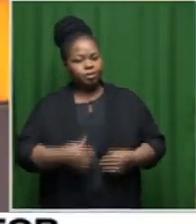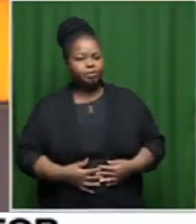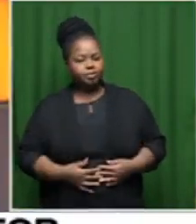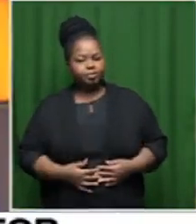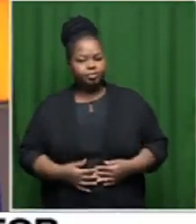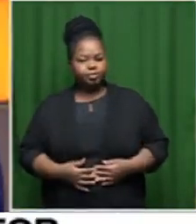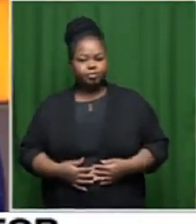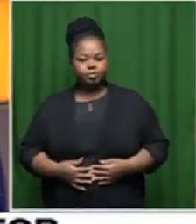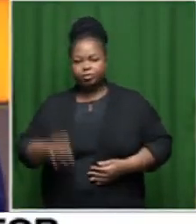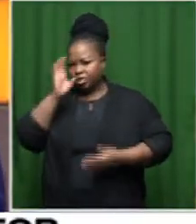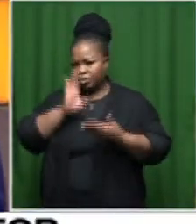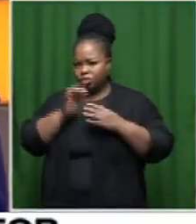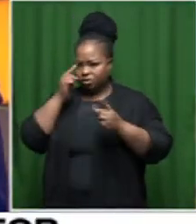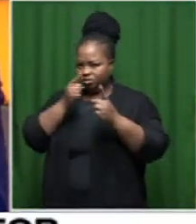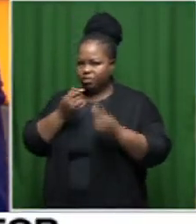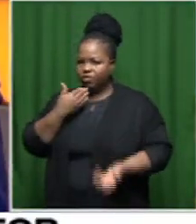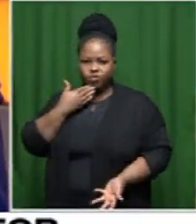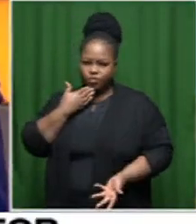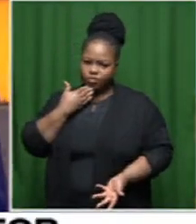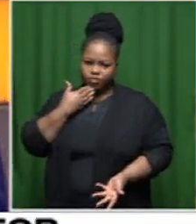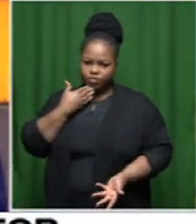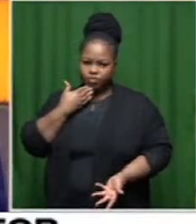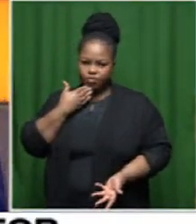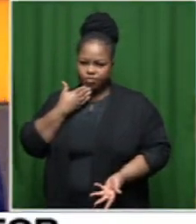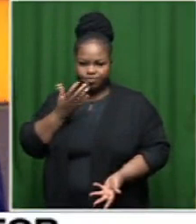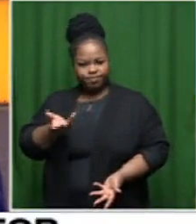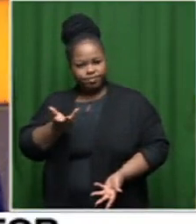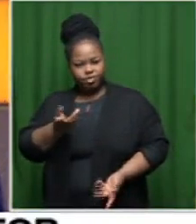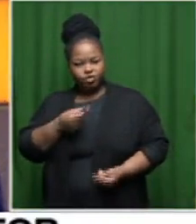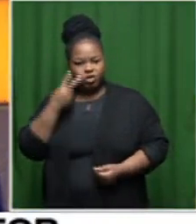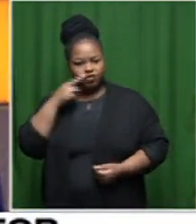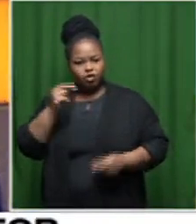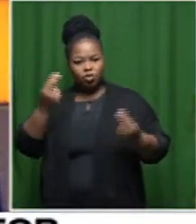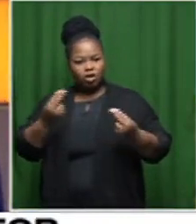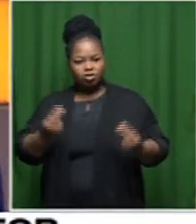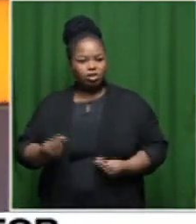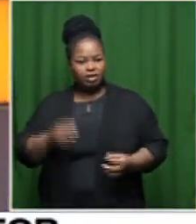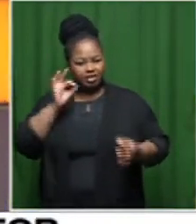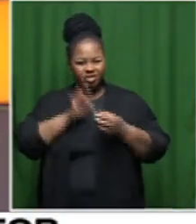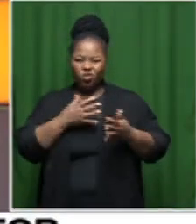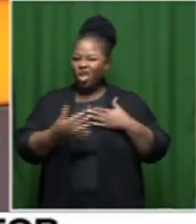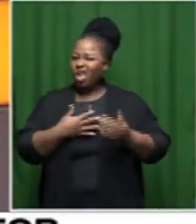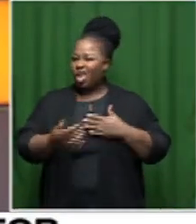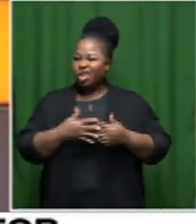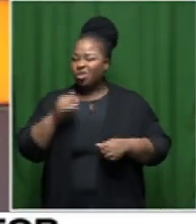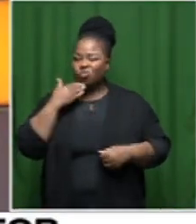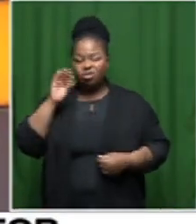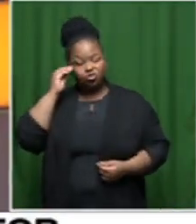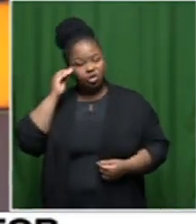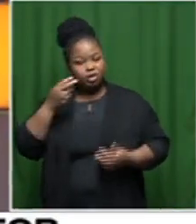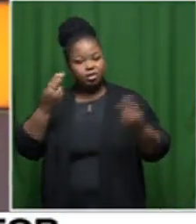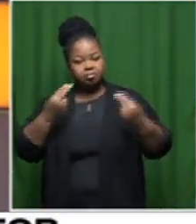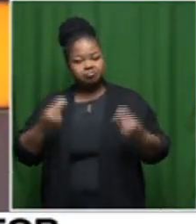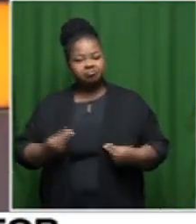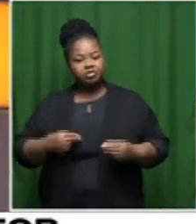So who is the course aimed at? Any particular genre of the visual artistry, or just about any artist who is interested